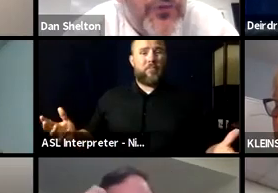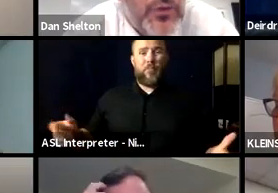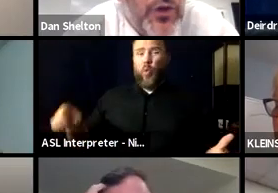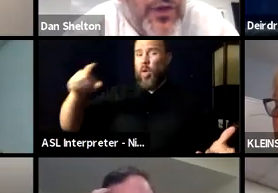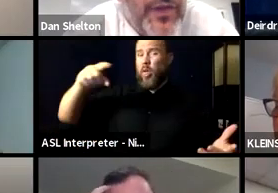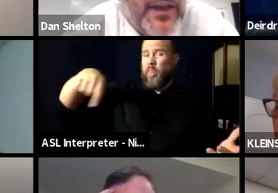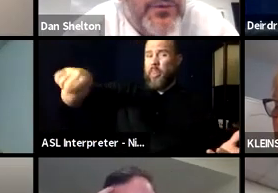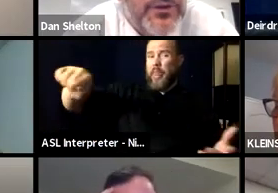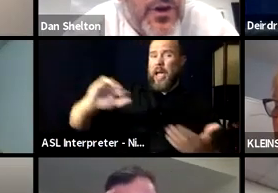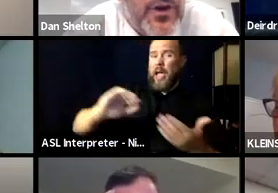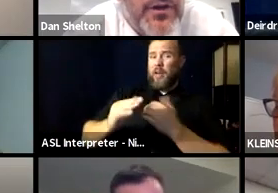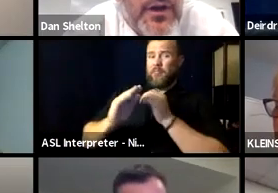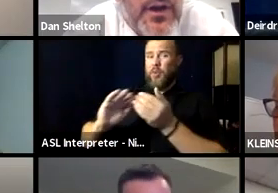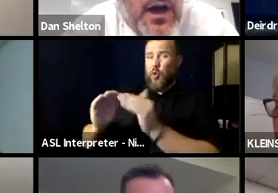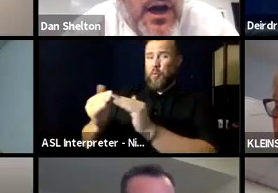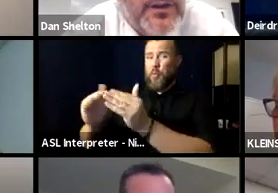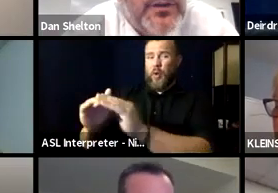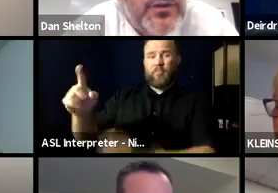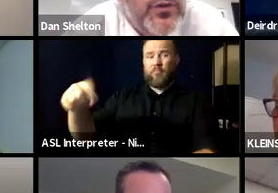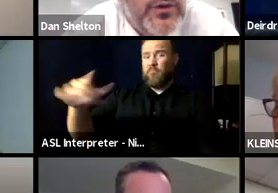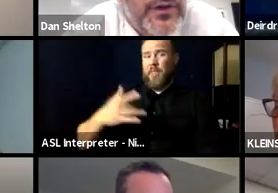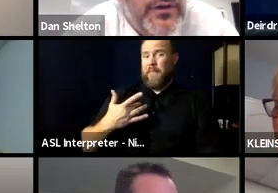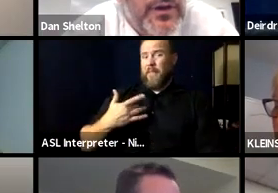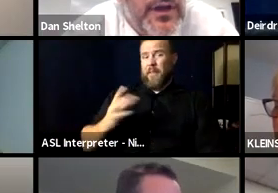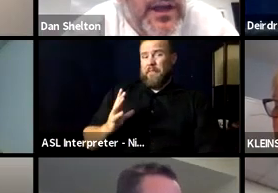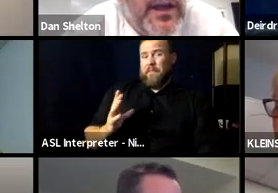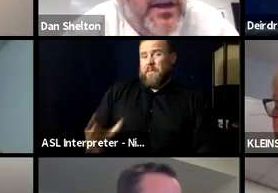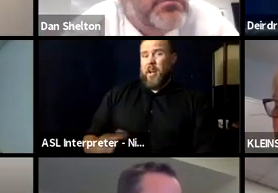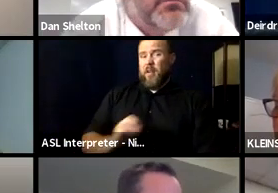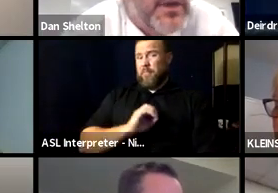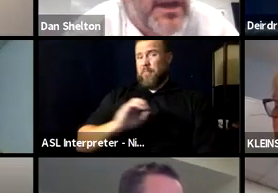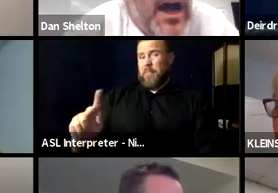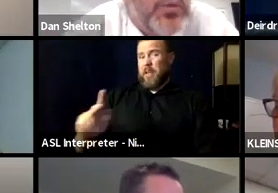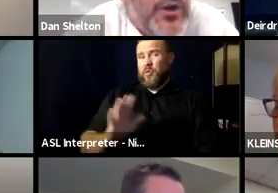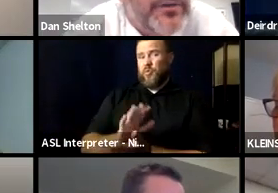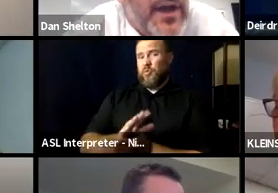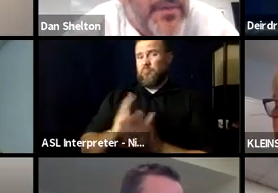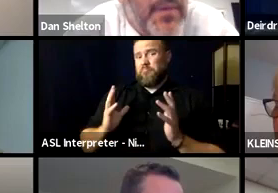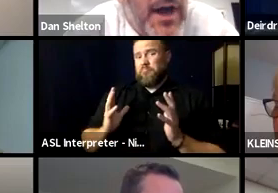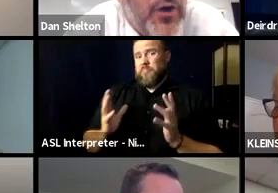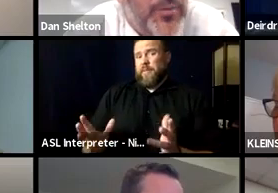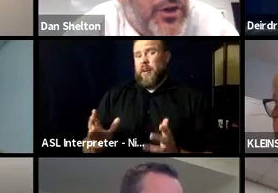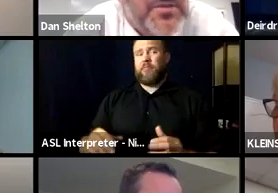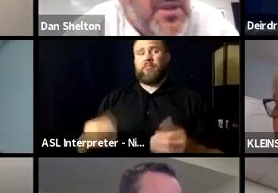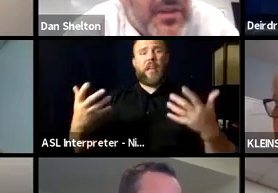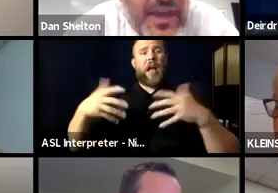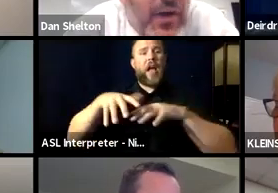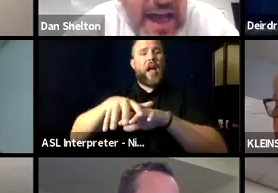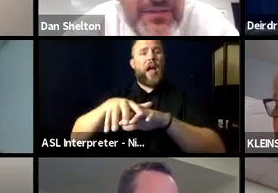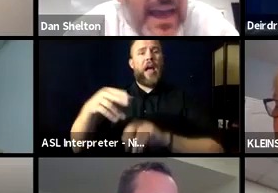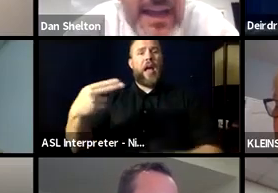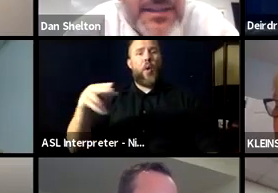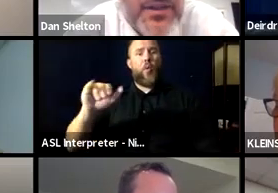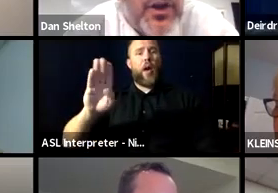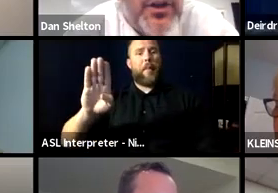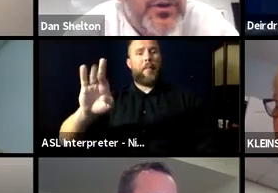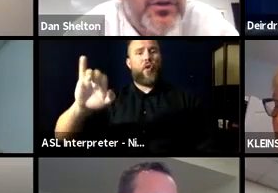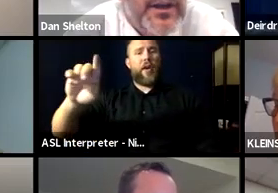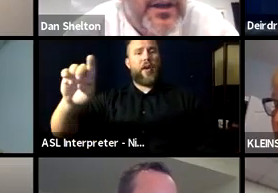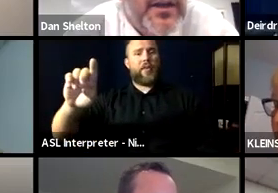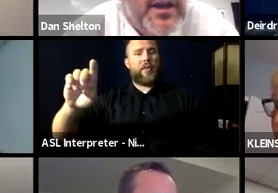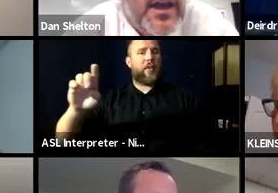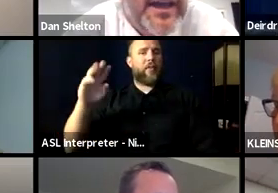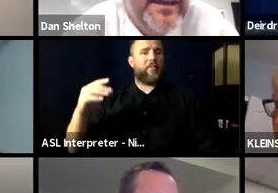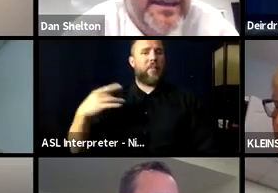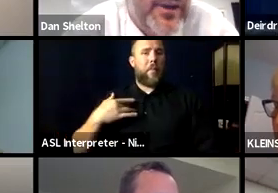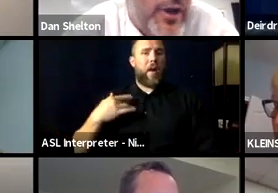feeling comfortable that they can return to school in a hybrid type model because they don't have cases in their